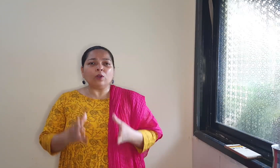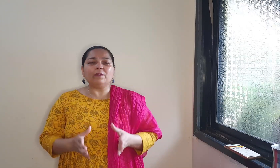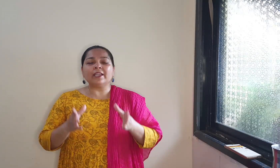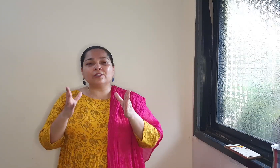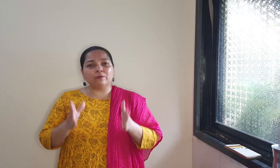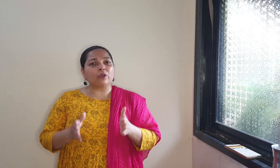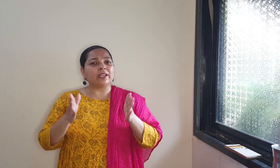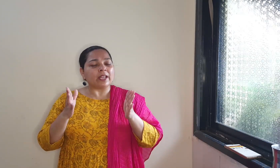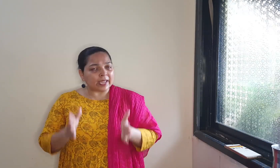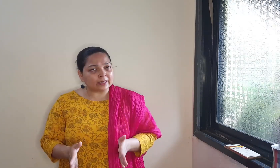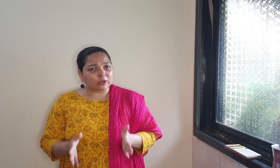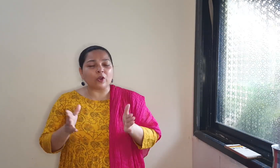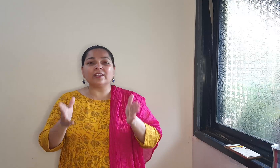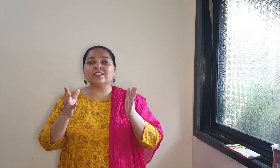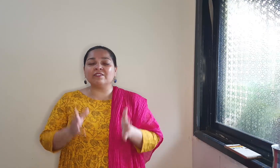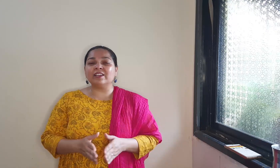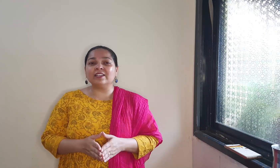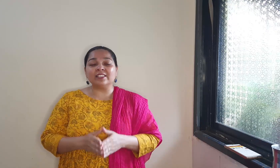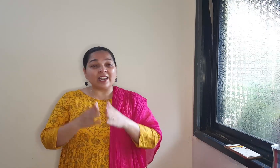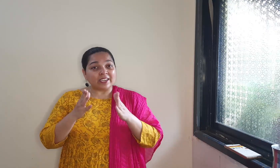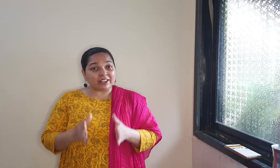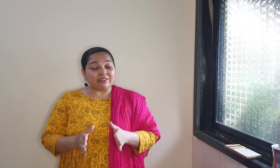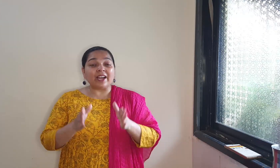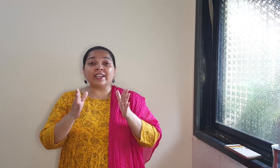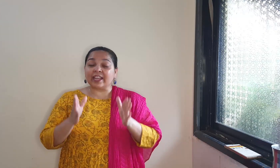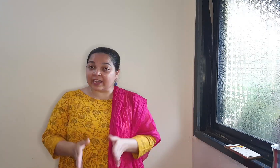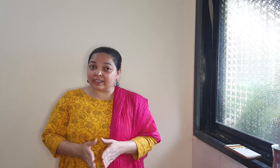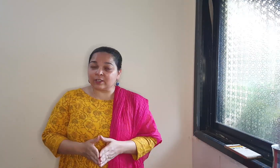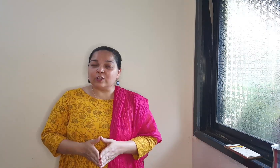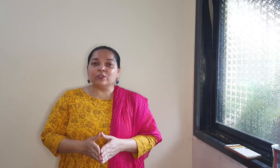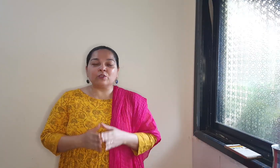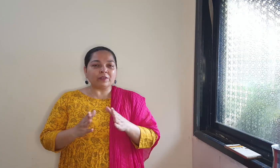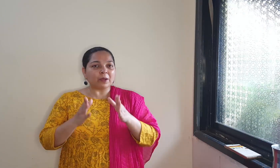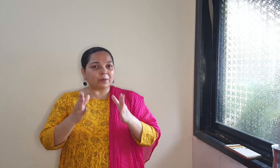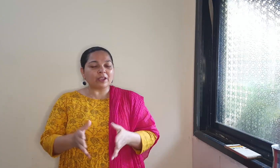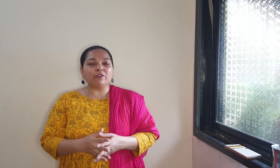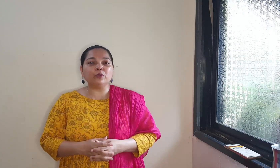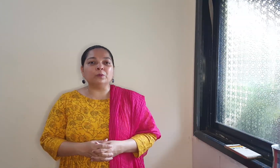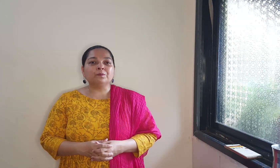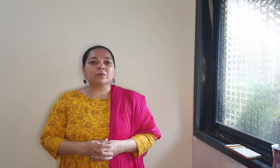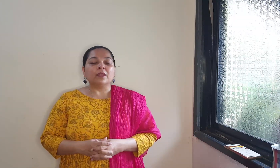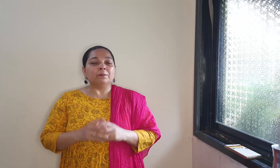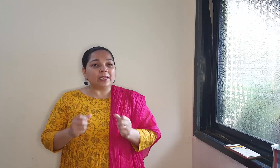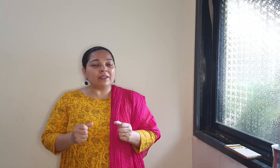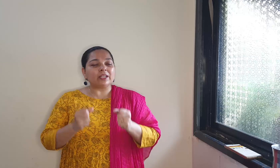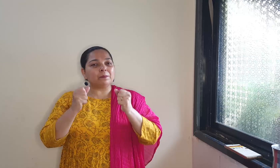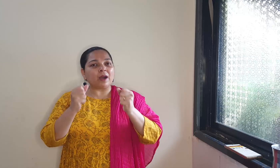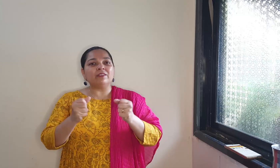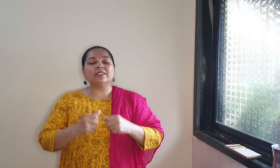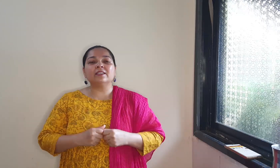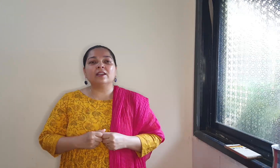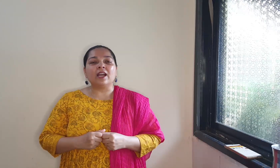should always walk in health. God has given us divine health. So when we are praying for you, believe